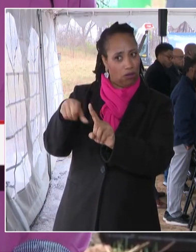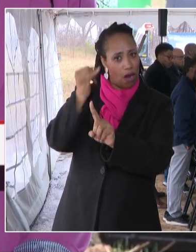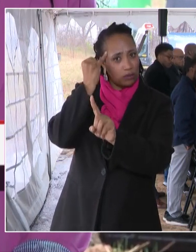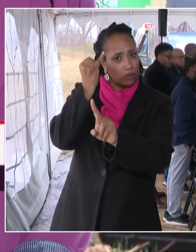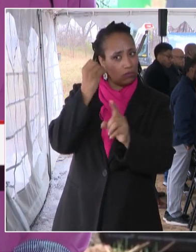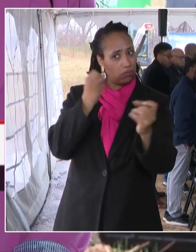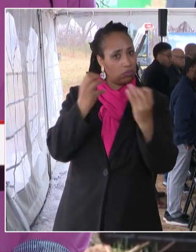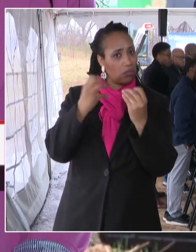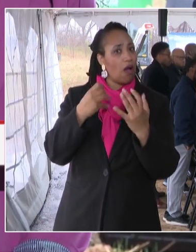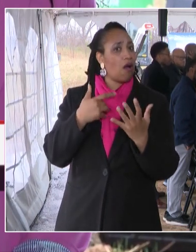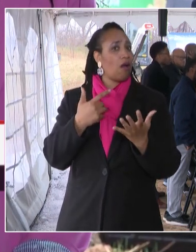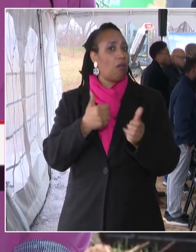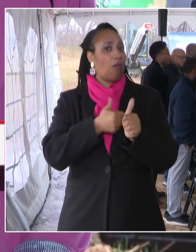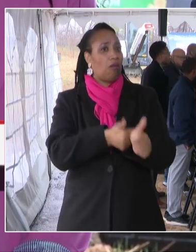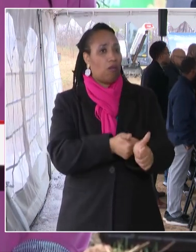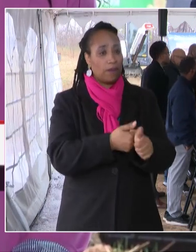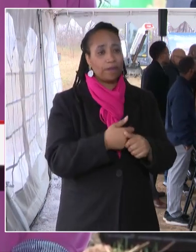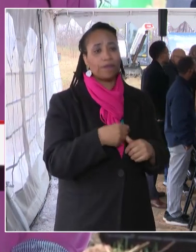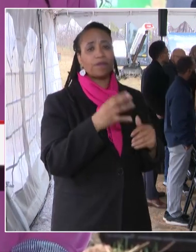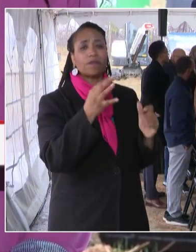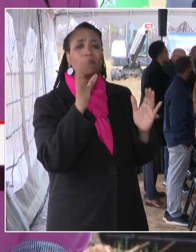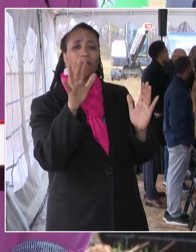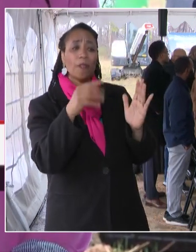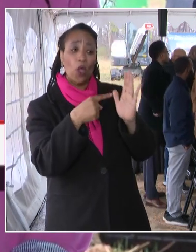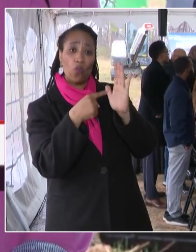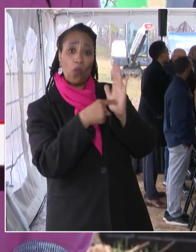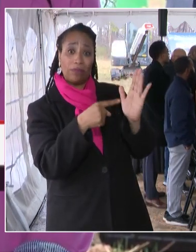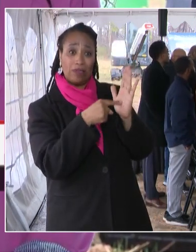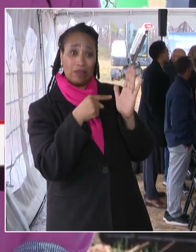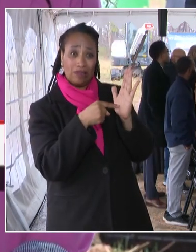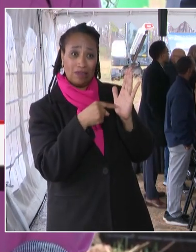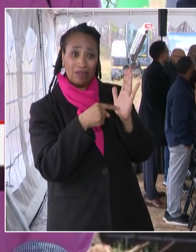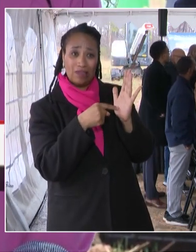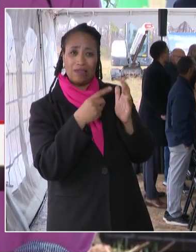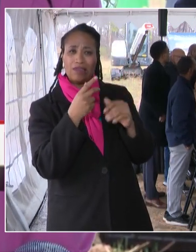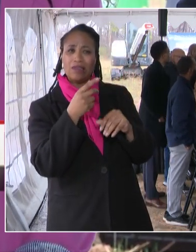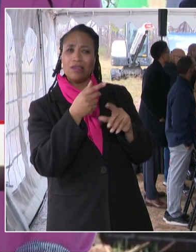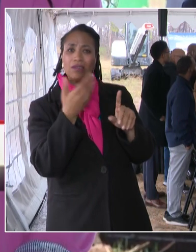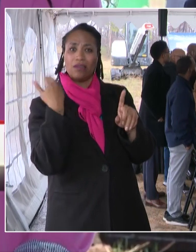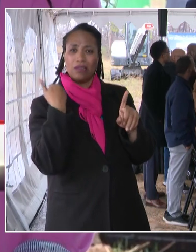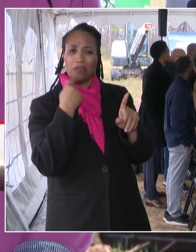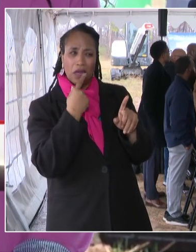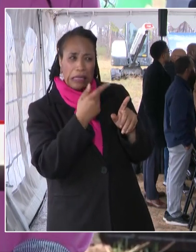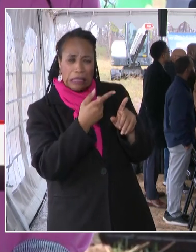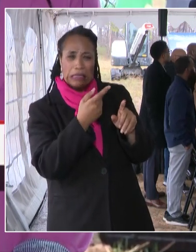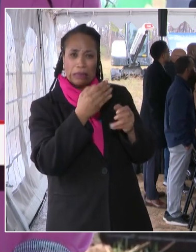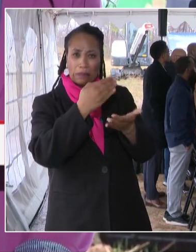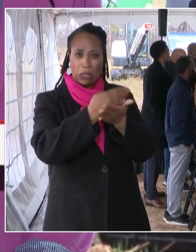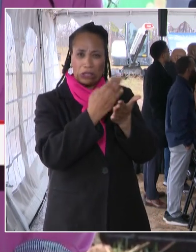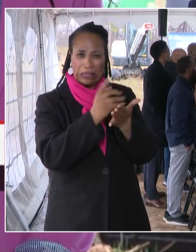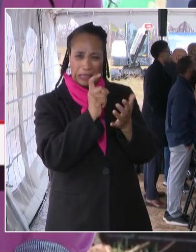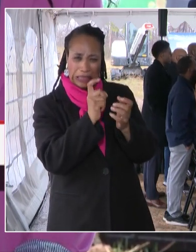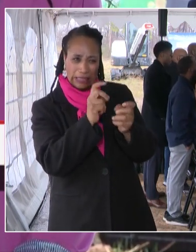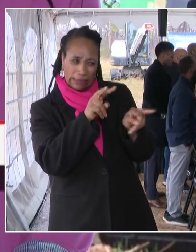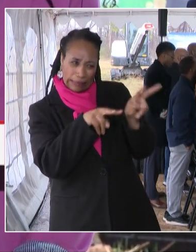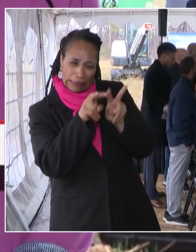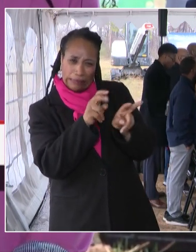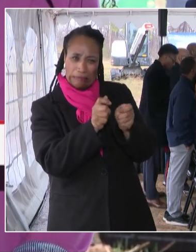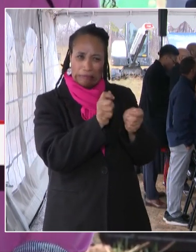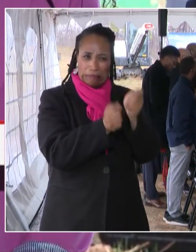sort of when they might take up this standalone bill to fix the DC budget problem, will that affect the timing of the announcement of